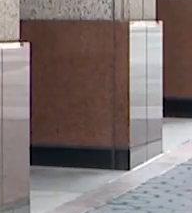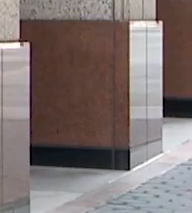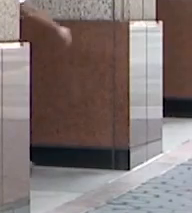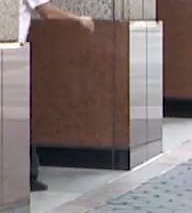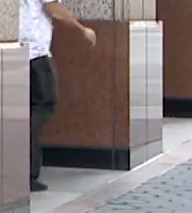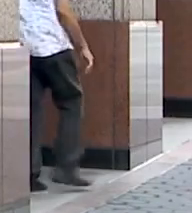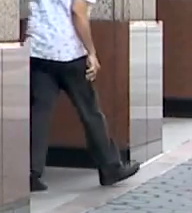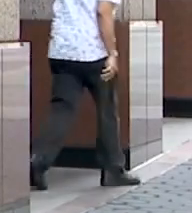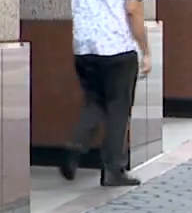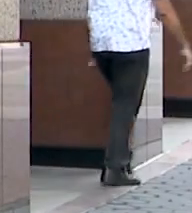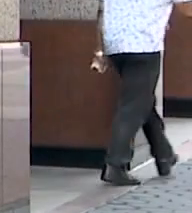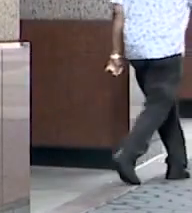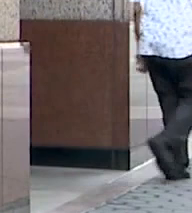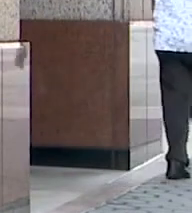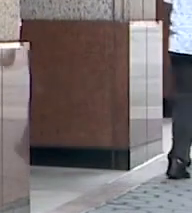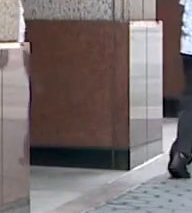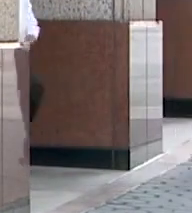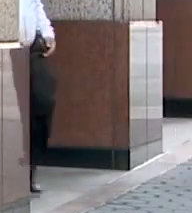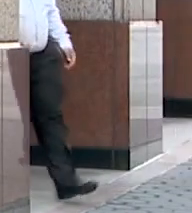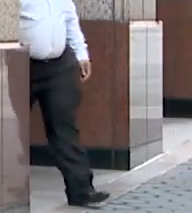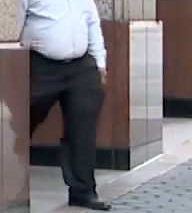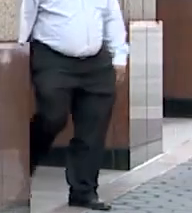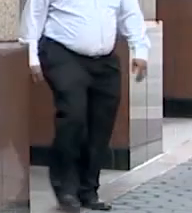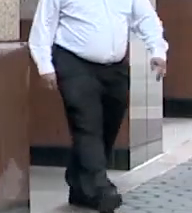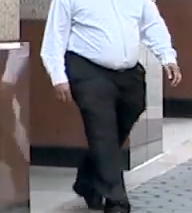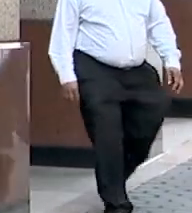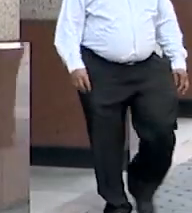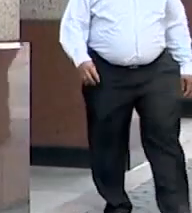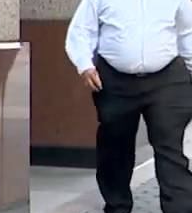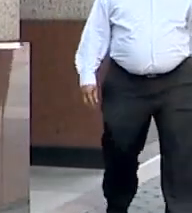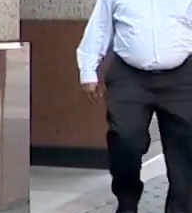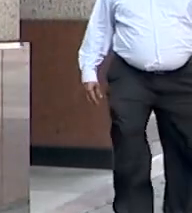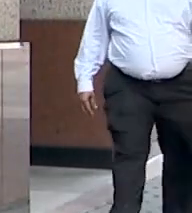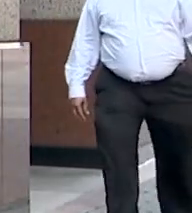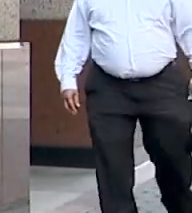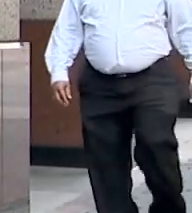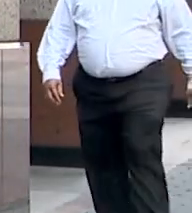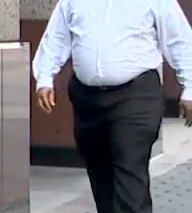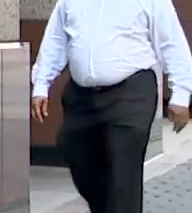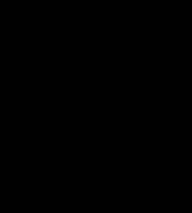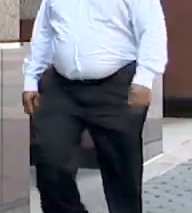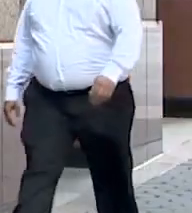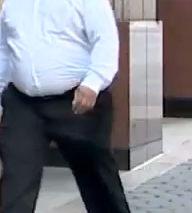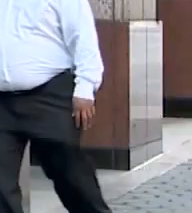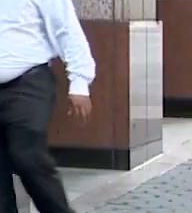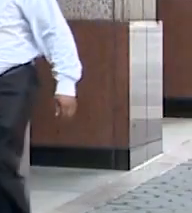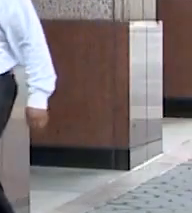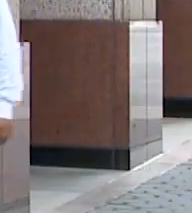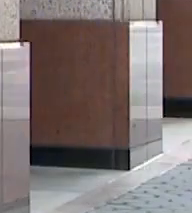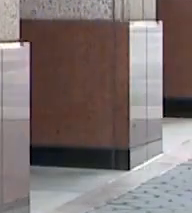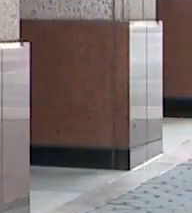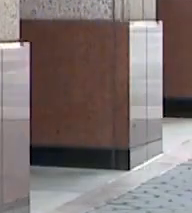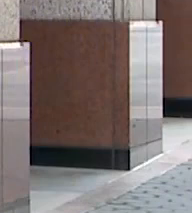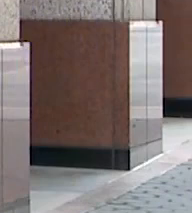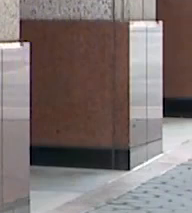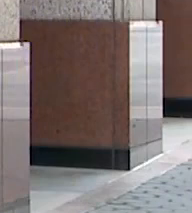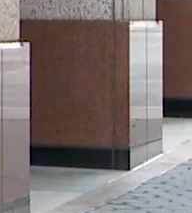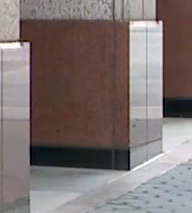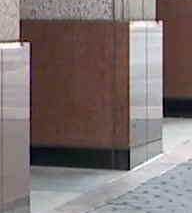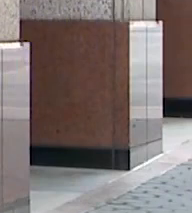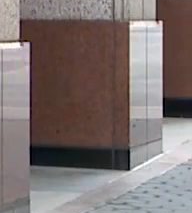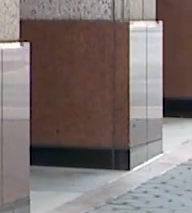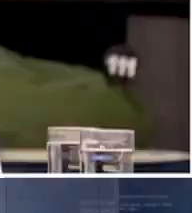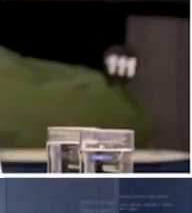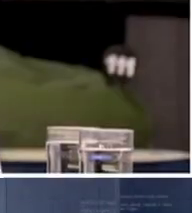recent days. Even steadfast Cuomo loyalists had urged him to resign, saying that his impeachment was going to be